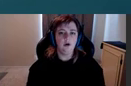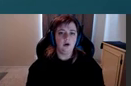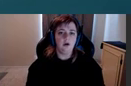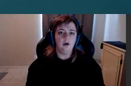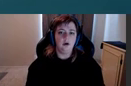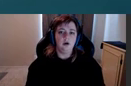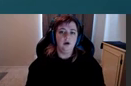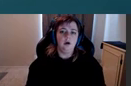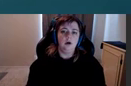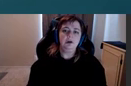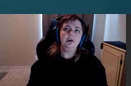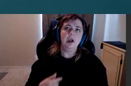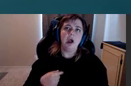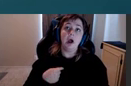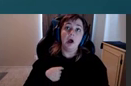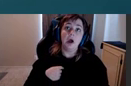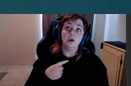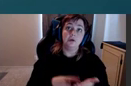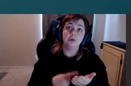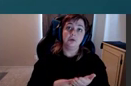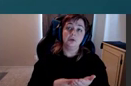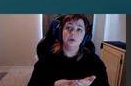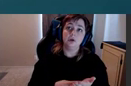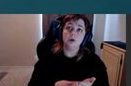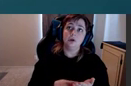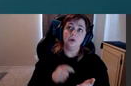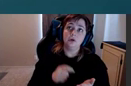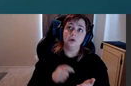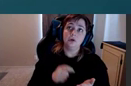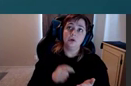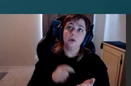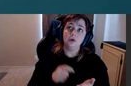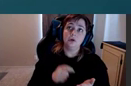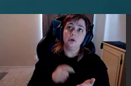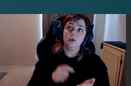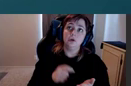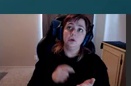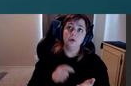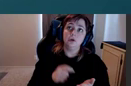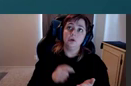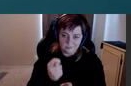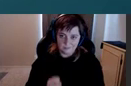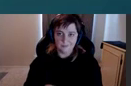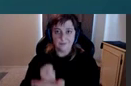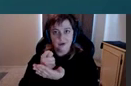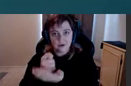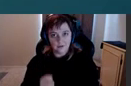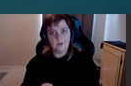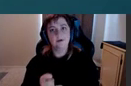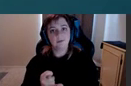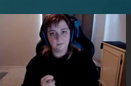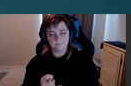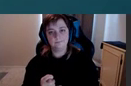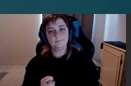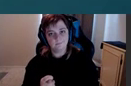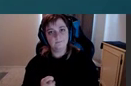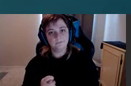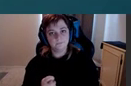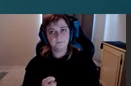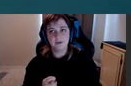but I'll touch on it now. Writing can be therapy. It can be such a great